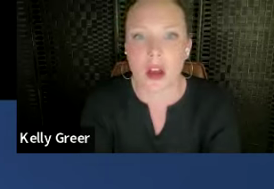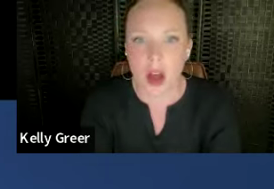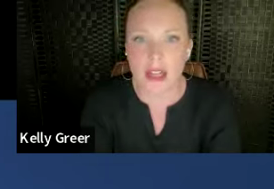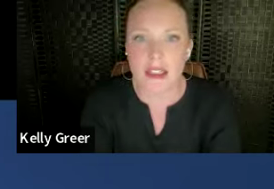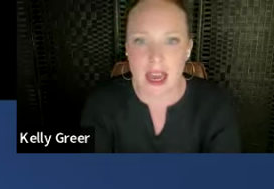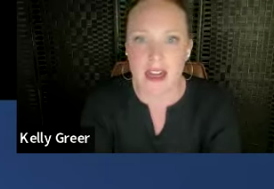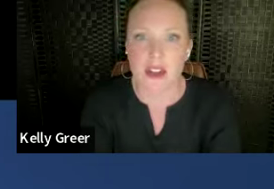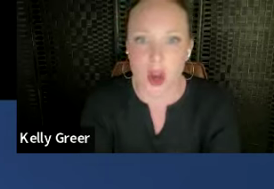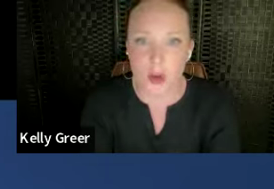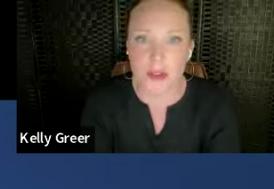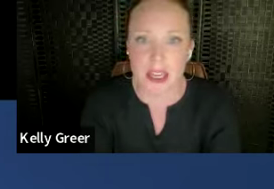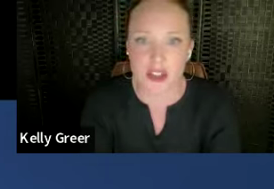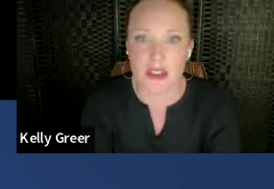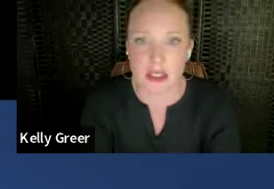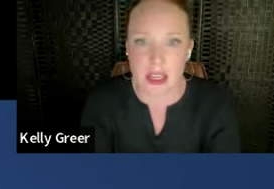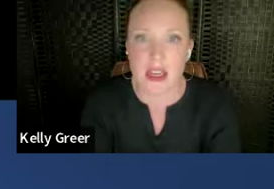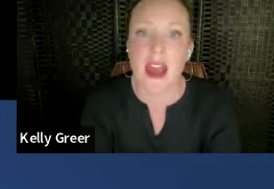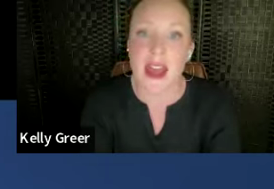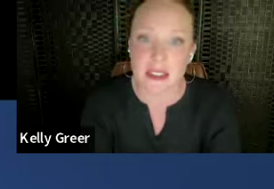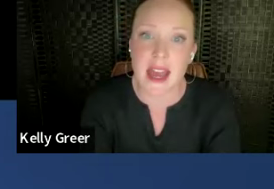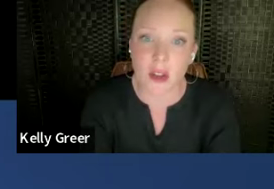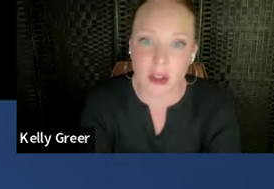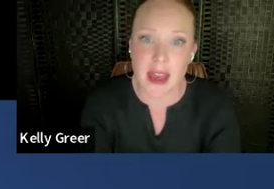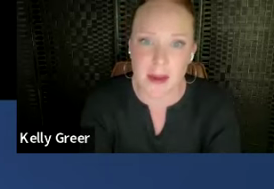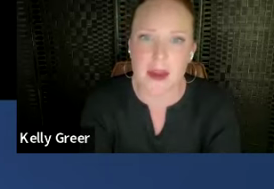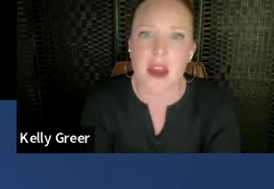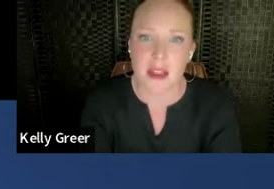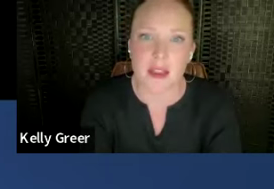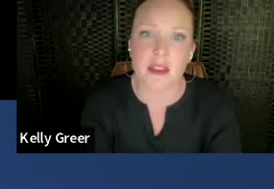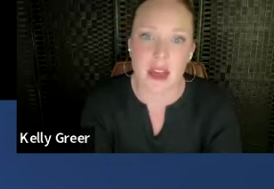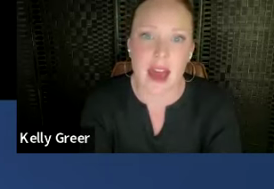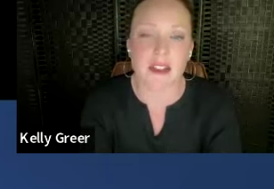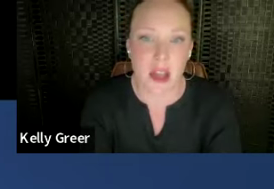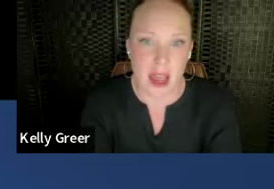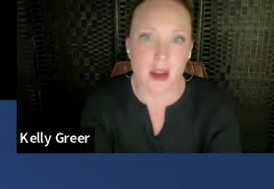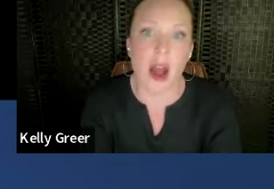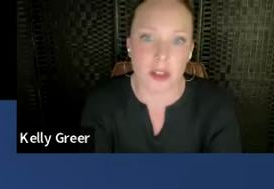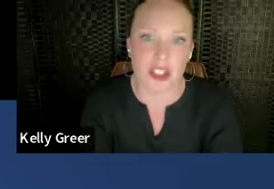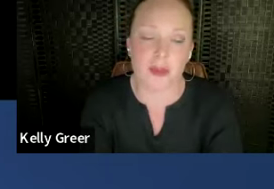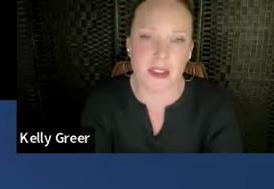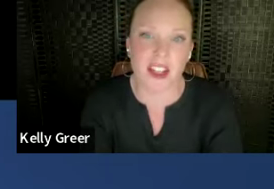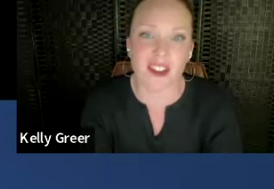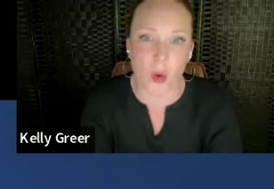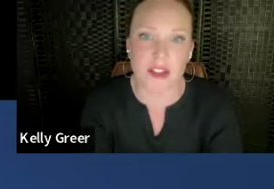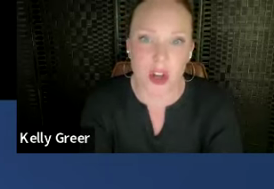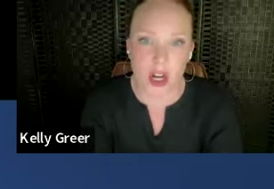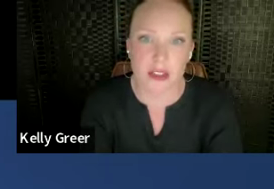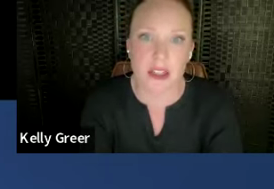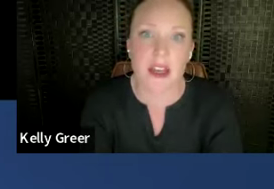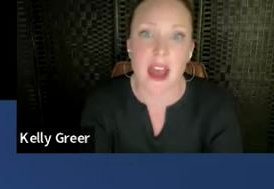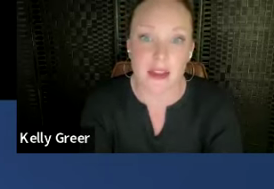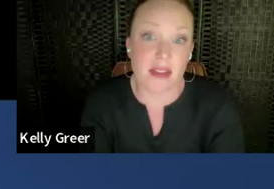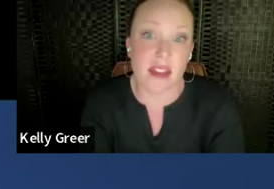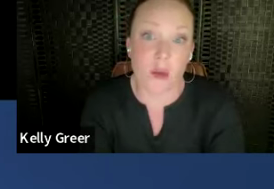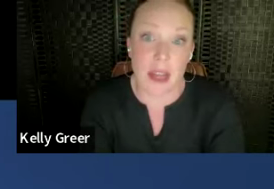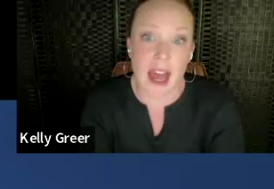to contact the host agency and tell them that, hey, I want to specifically request